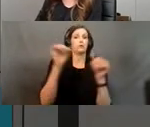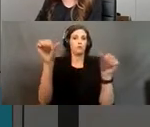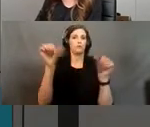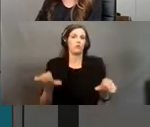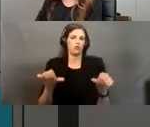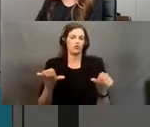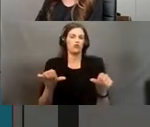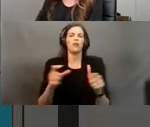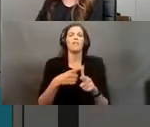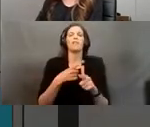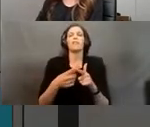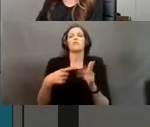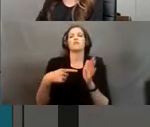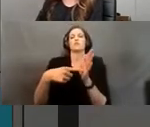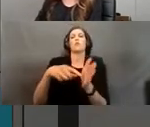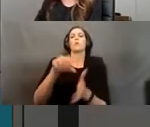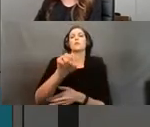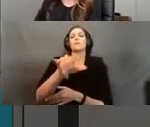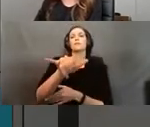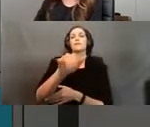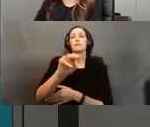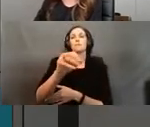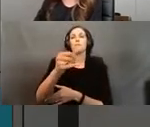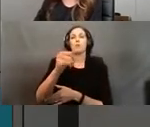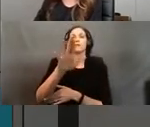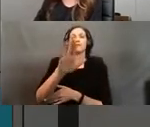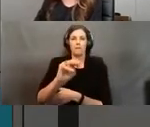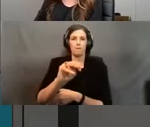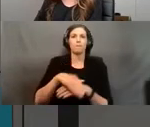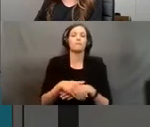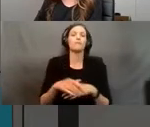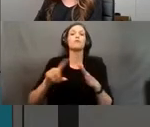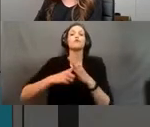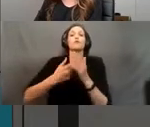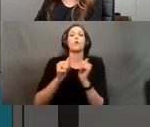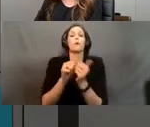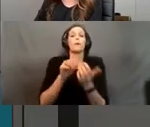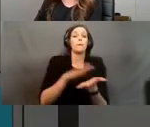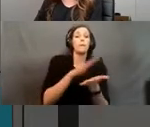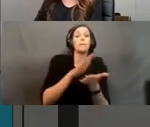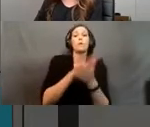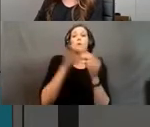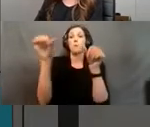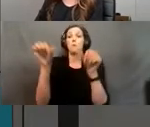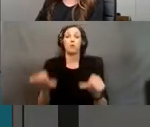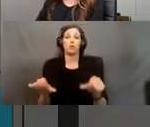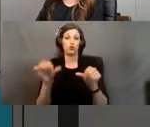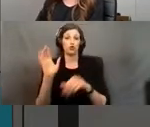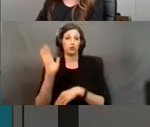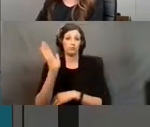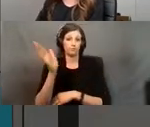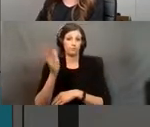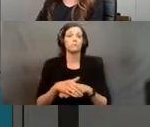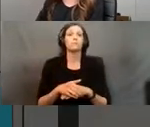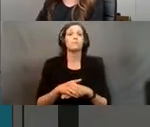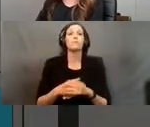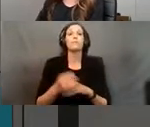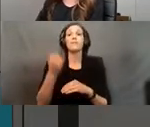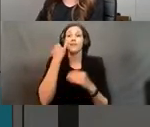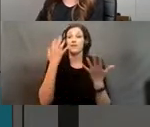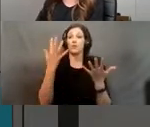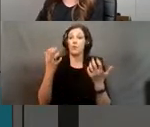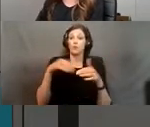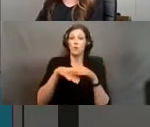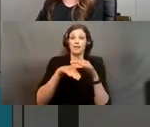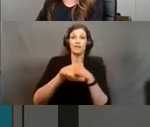symposium. We'll start with the poster and paper session. So as Felice just mentioned, if you would like to access a live